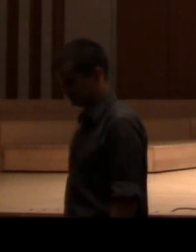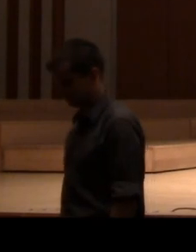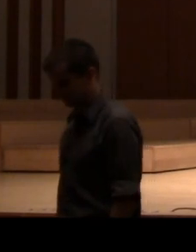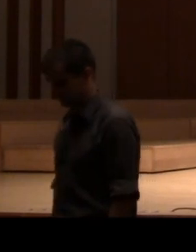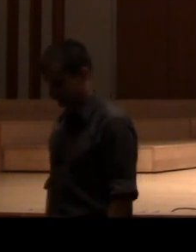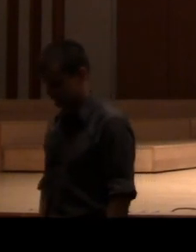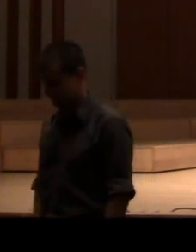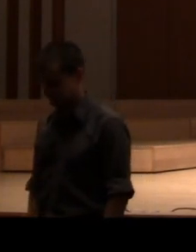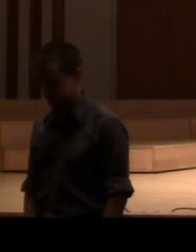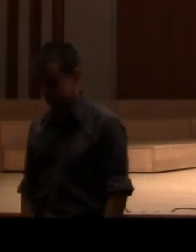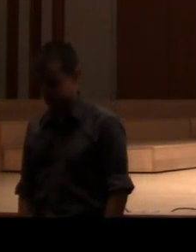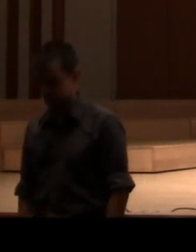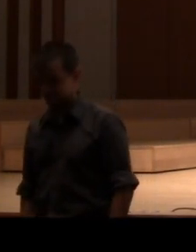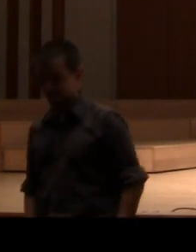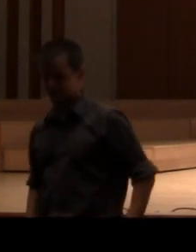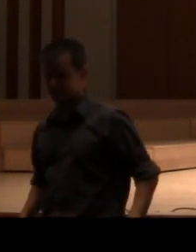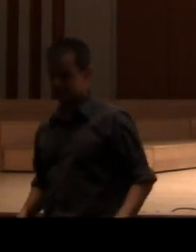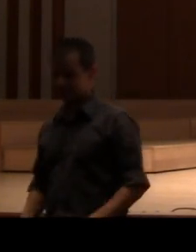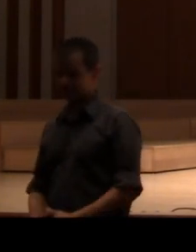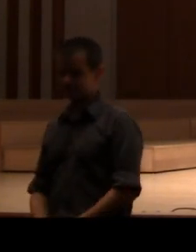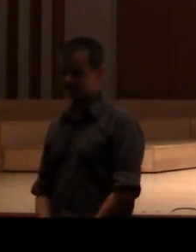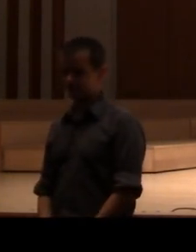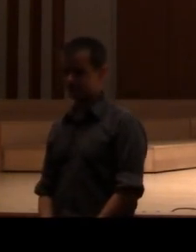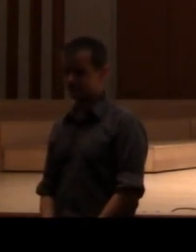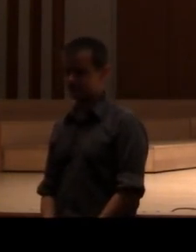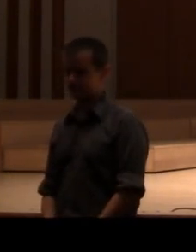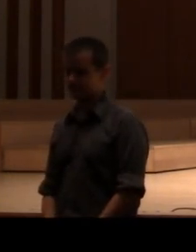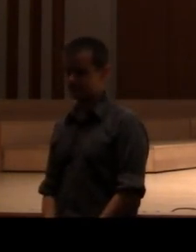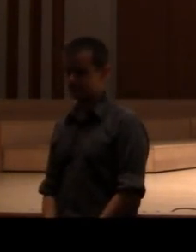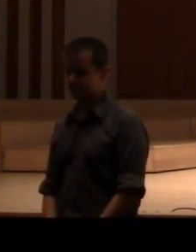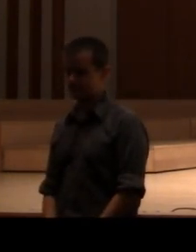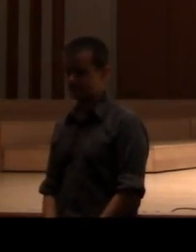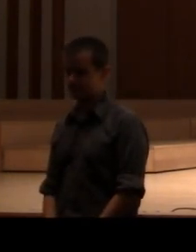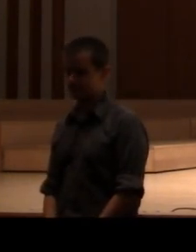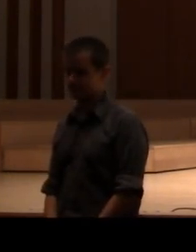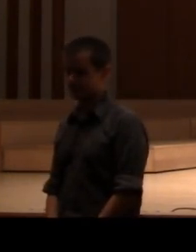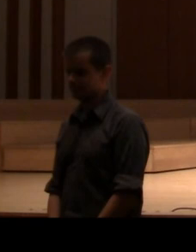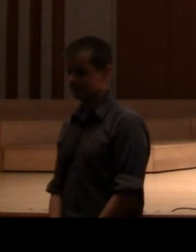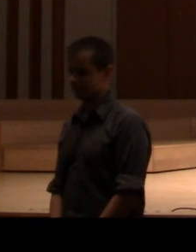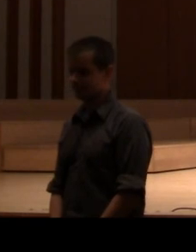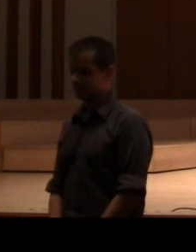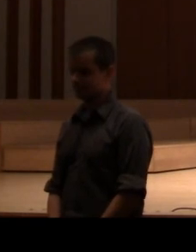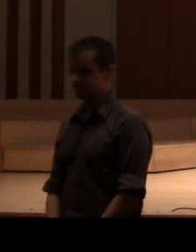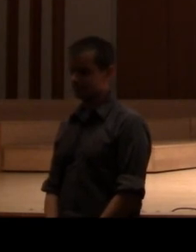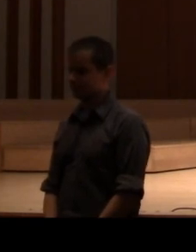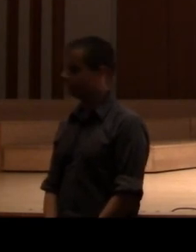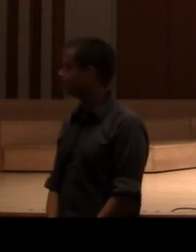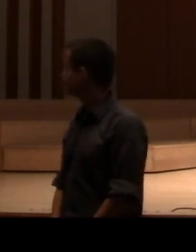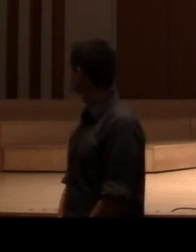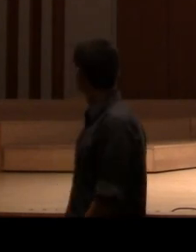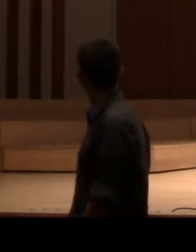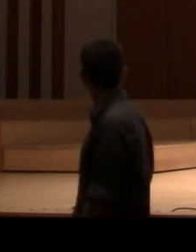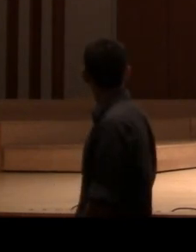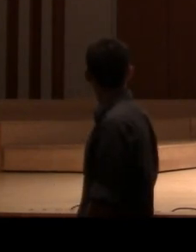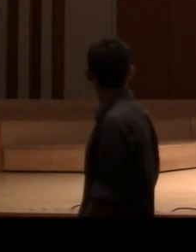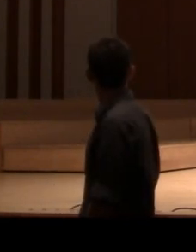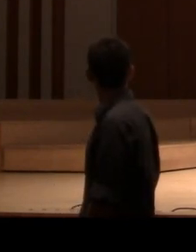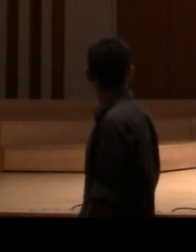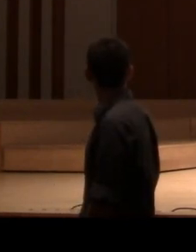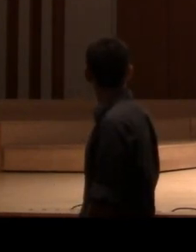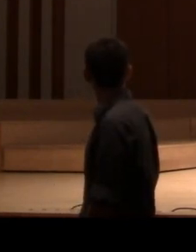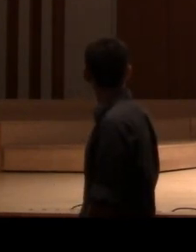chocolate with the dramatic expression of a sailor on a sinking ship grasping a life jacket. Chocolate, I declared breathlessly, confident in my